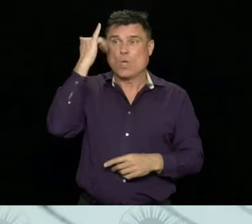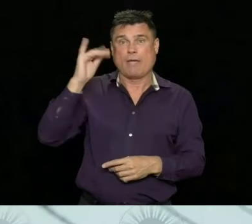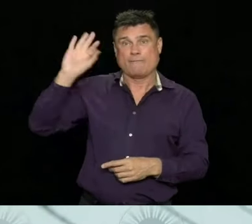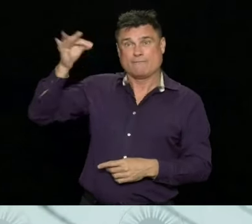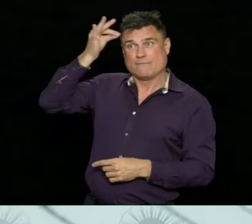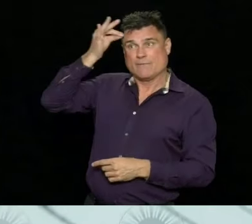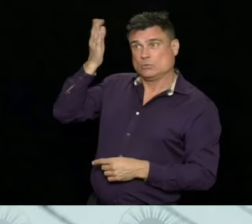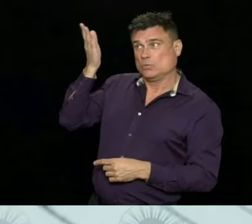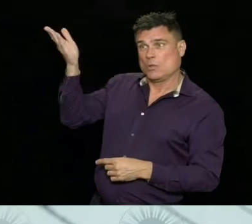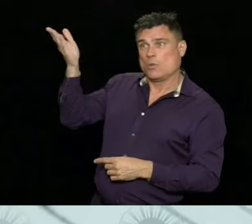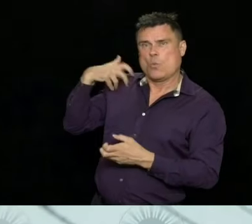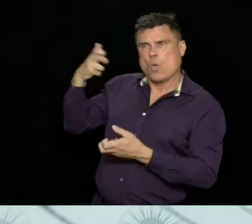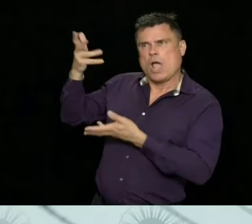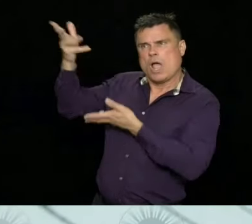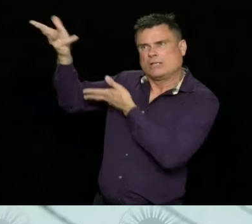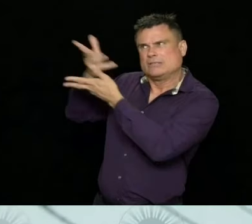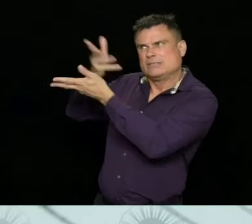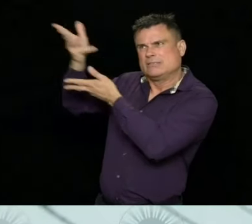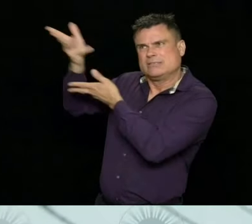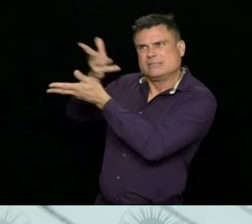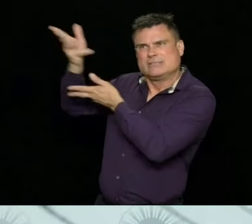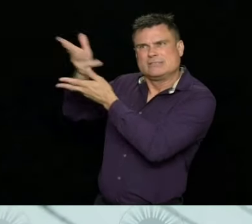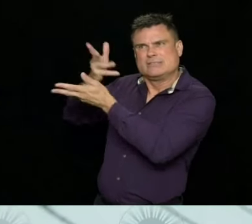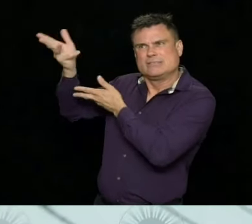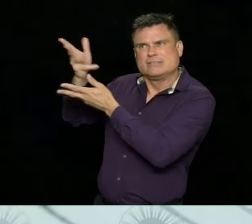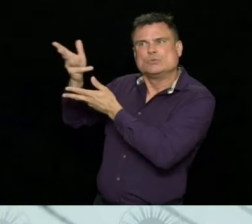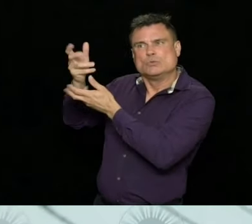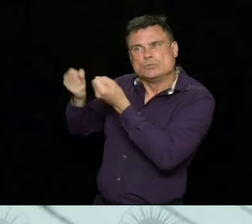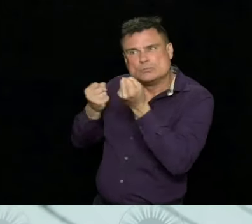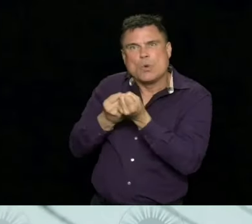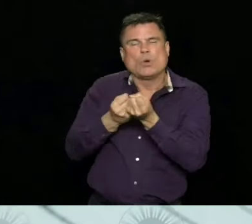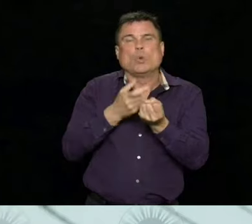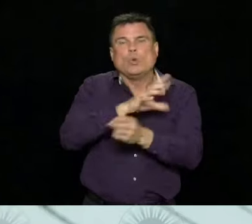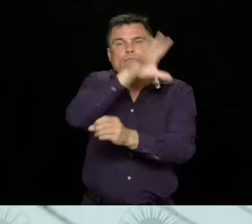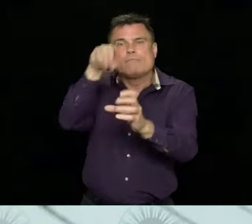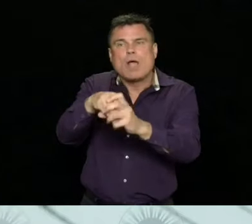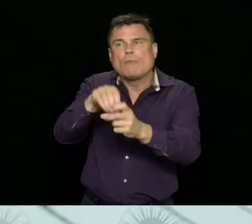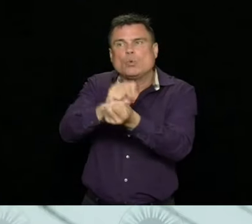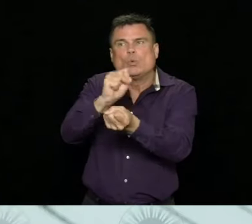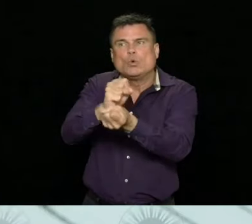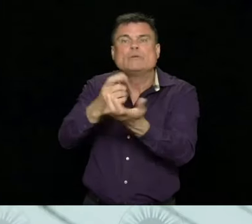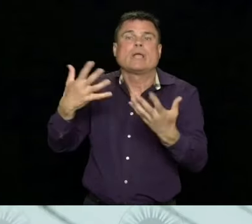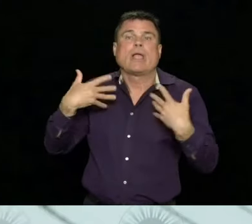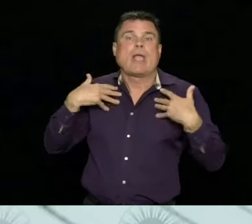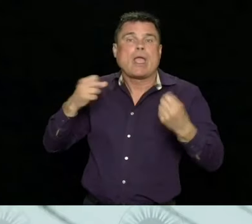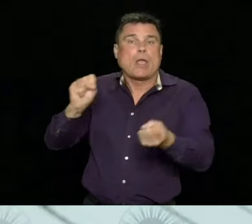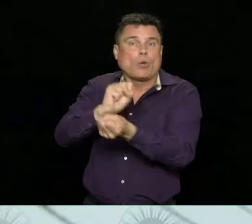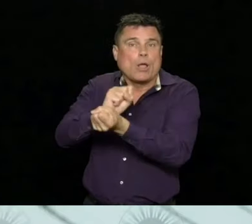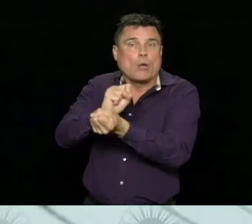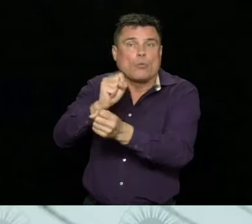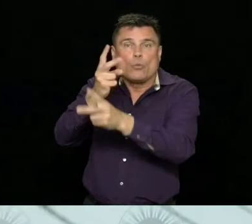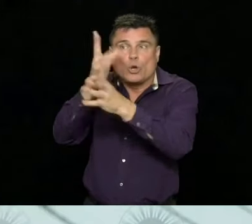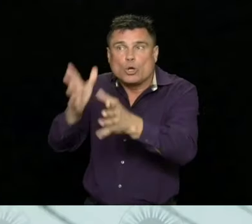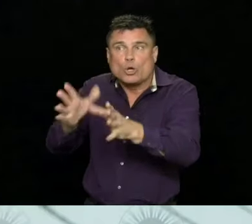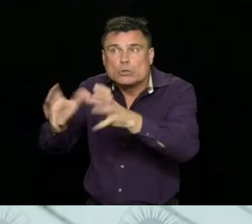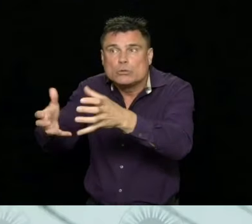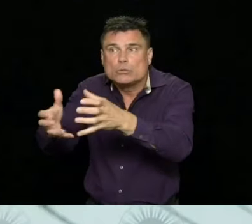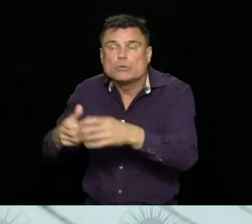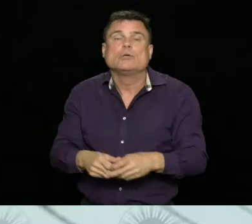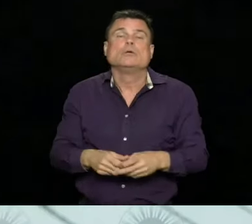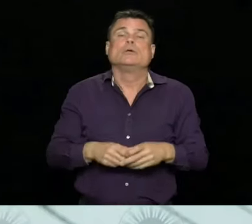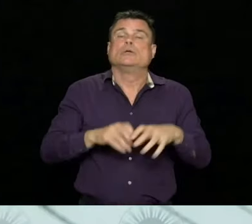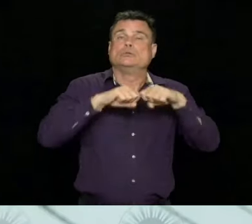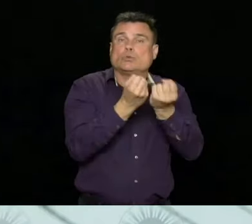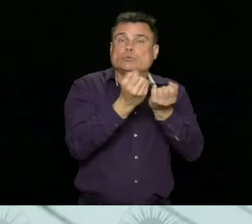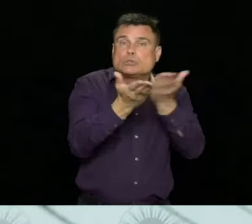our frontline workers in healthcare, in social services, and in other industries, corrections,